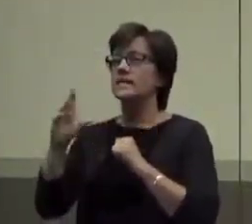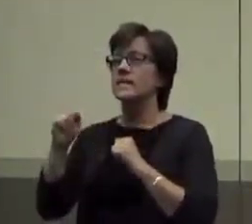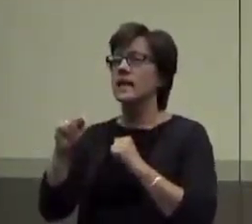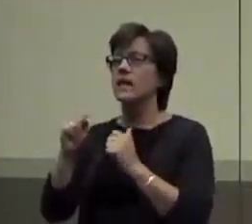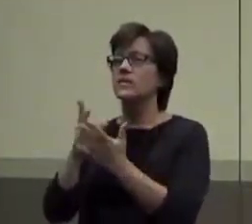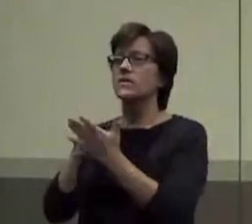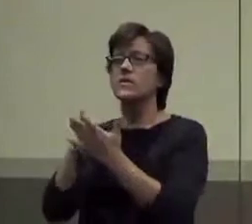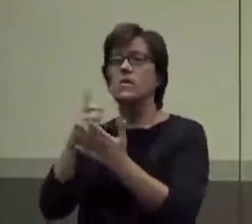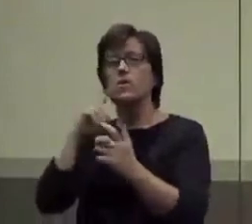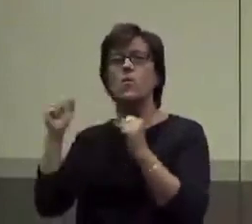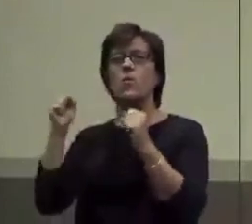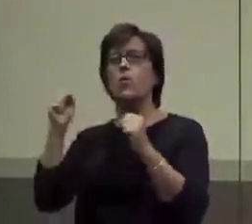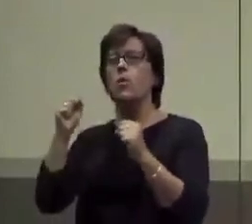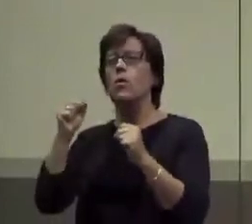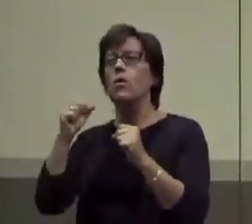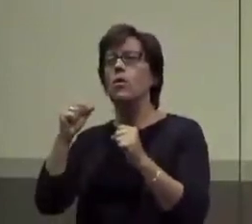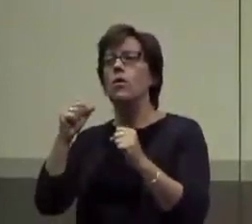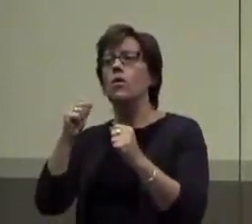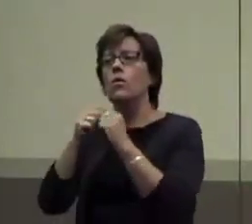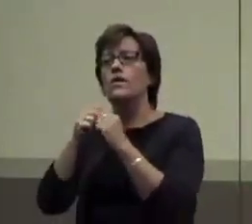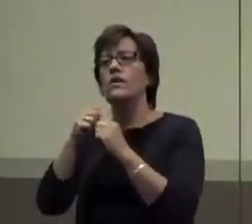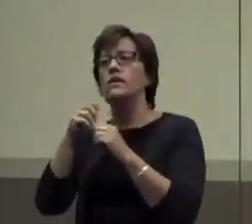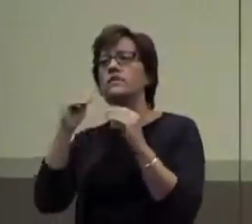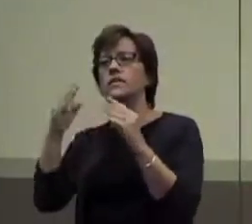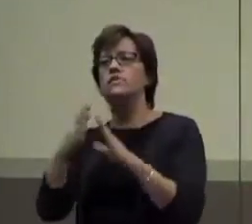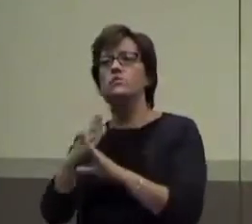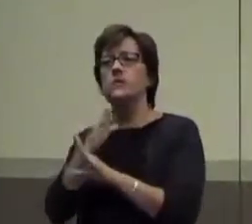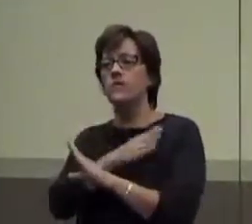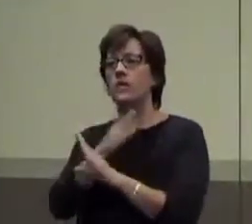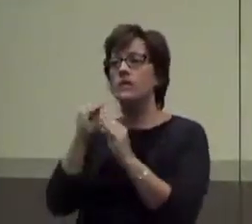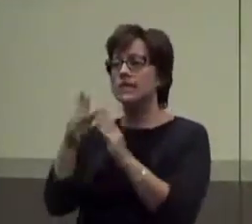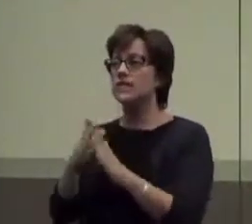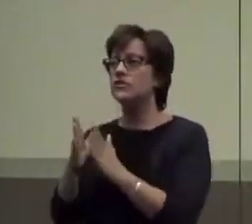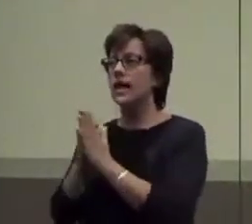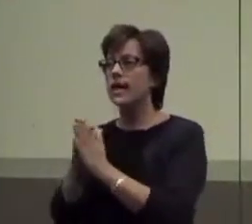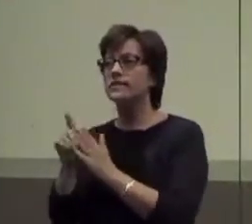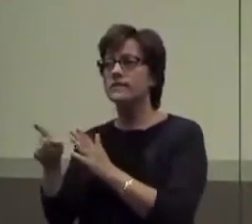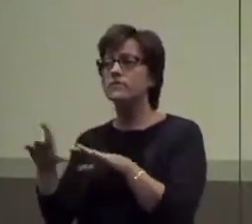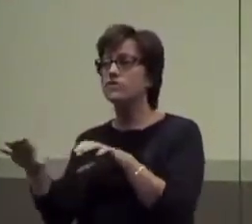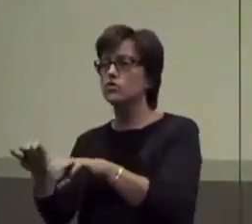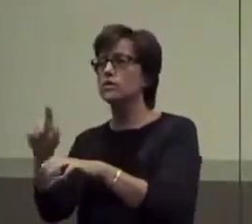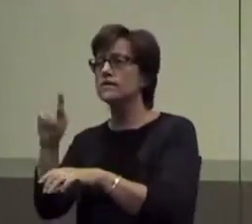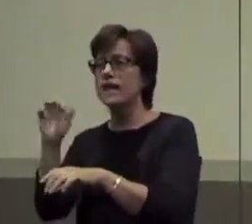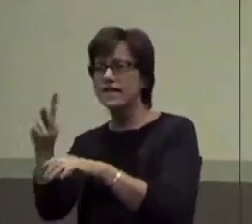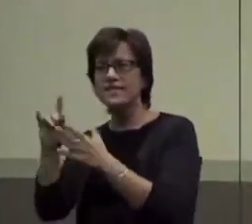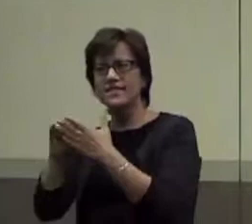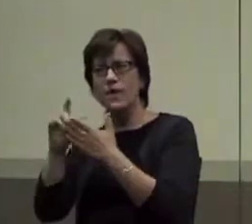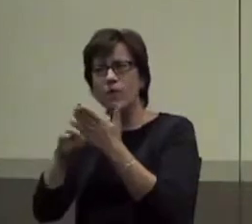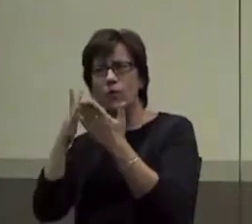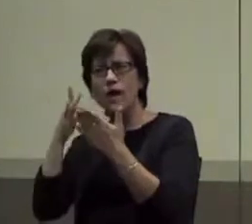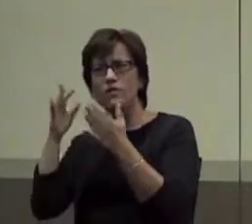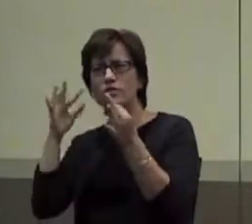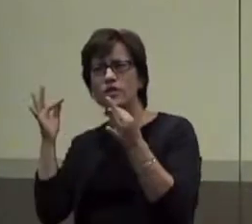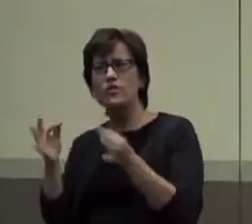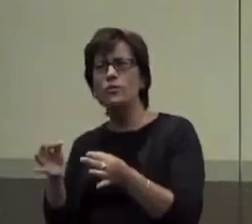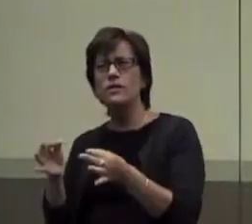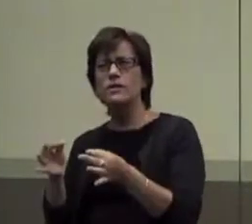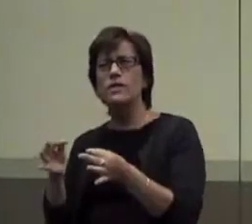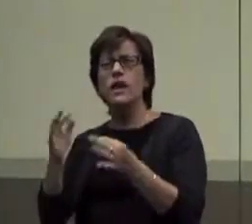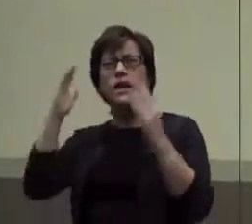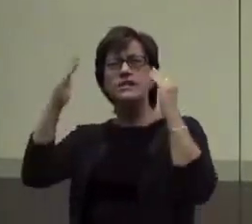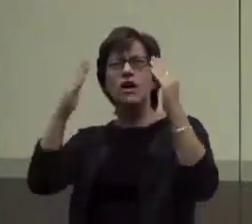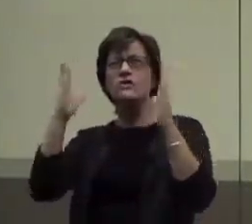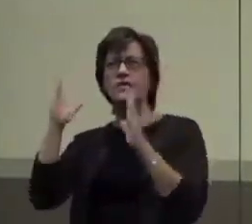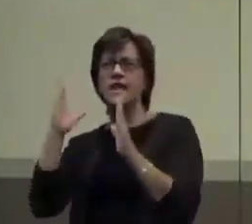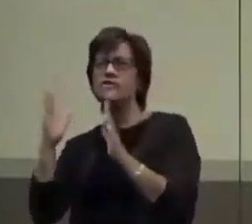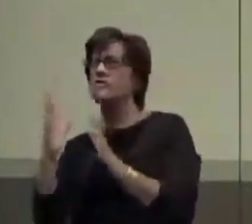or loudly with the teacher before the teacher actually asked him to do a task. Was that why you determined it was teacher adult attention?